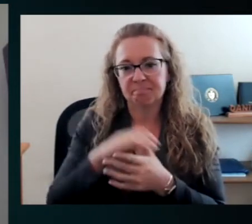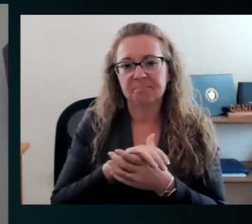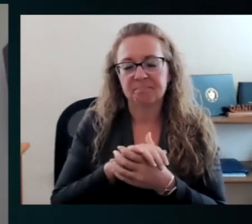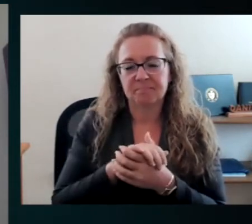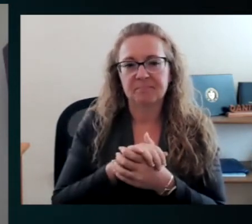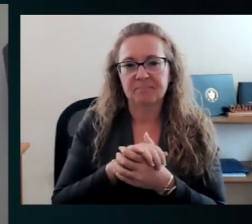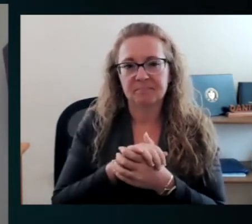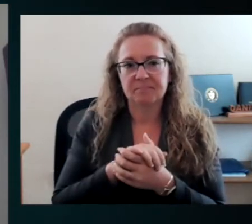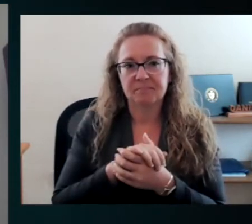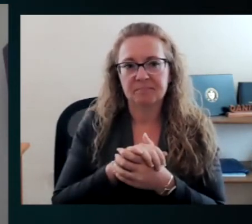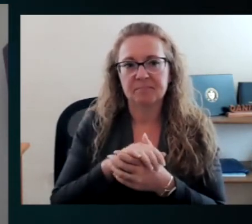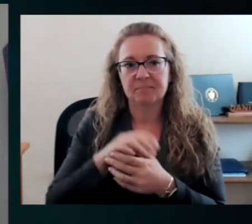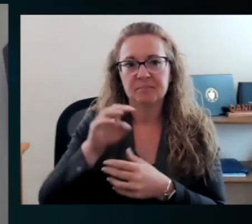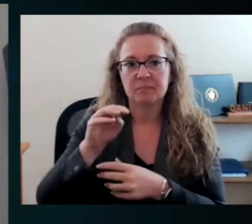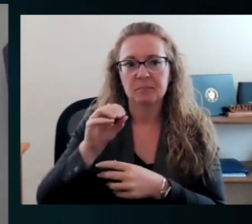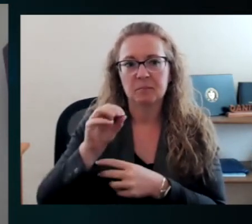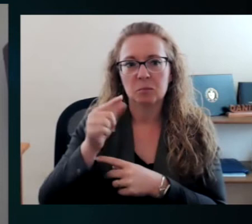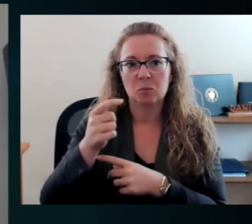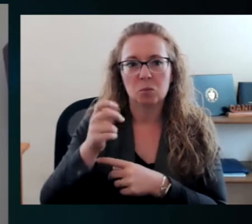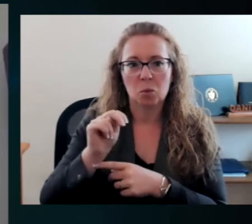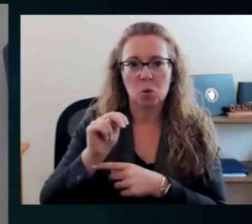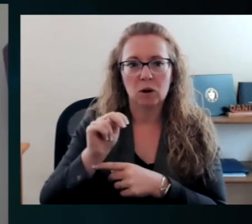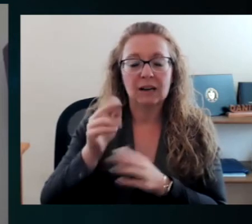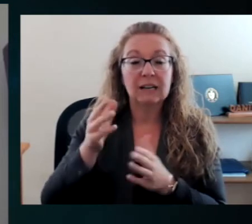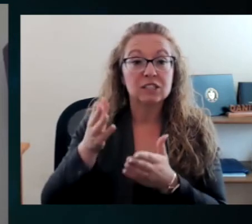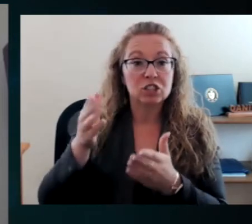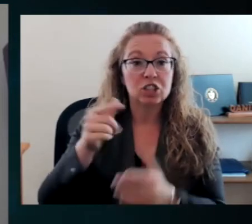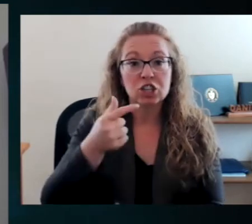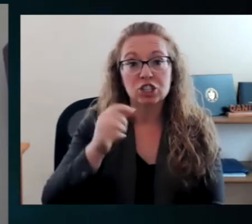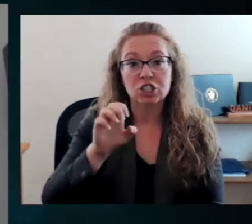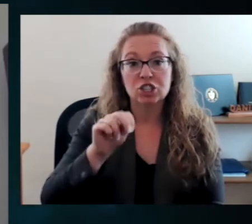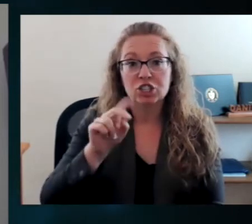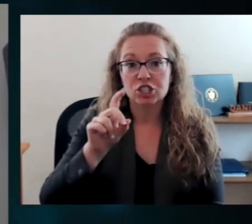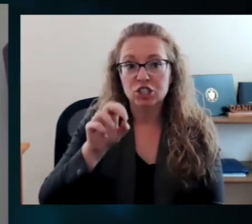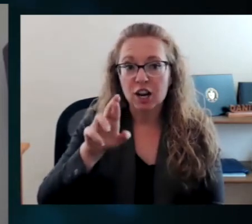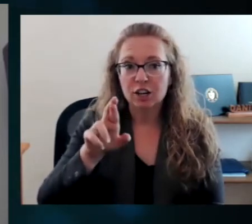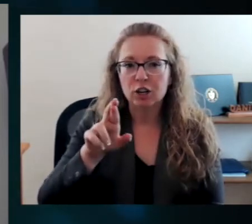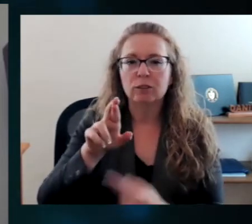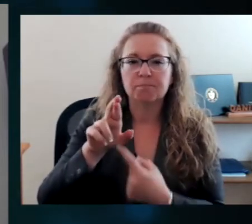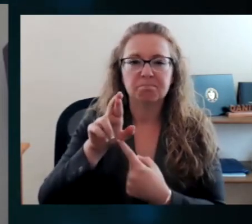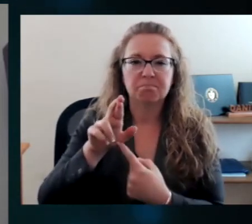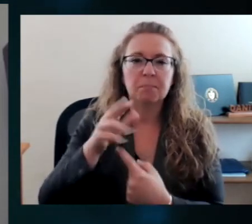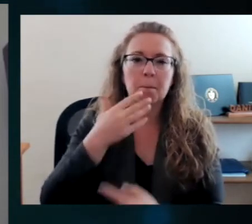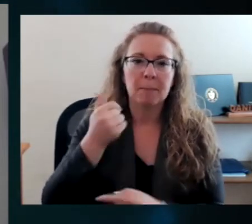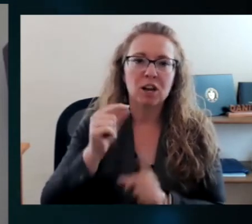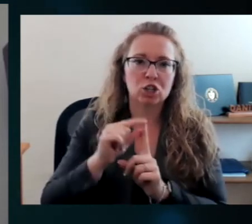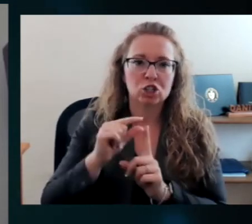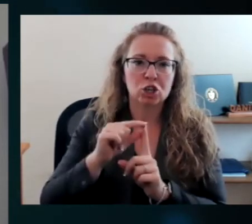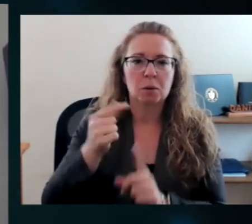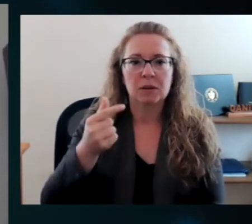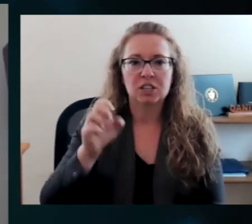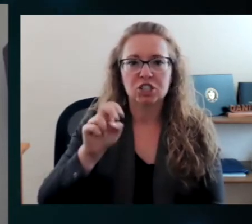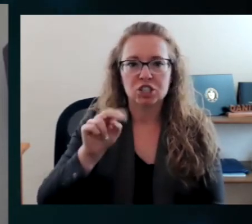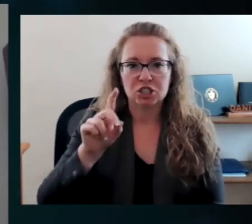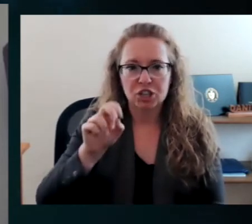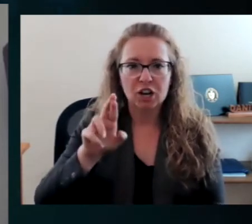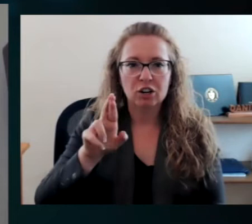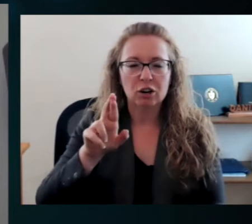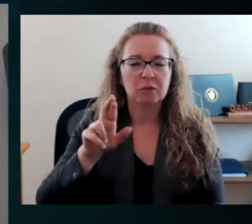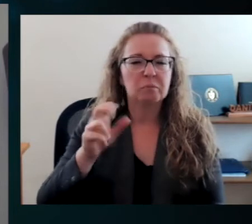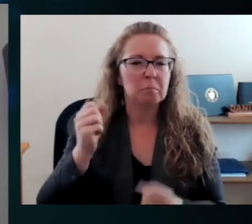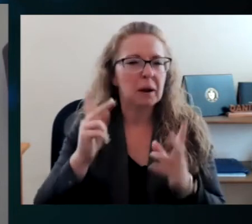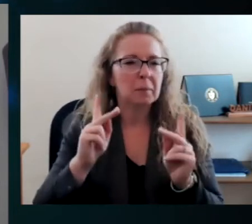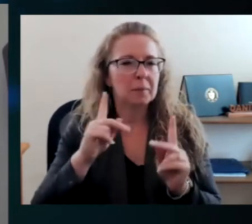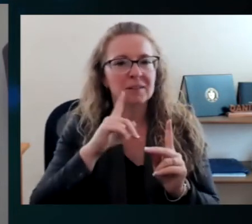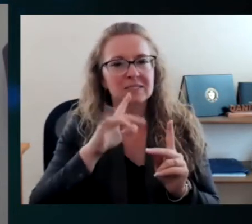Morgan has suggested that gender is the better term here. Multiple people have sort of offered that this is